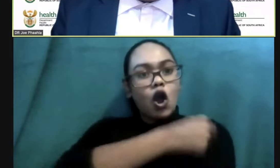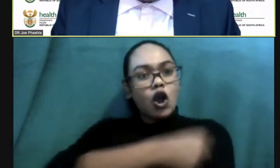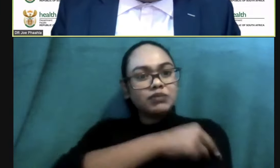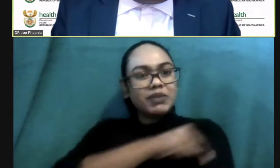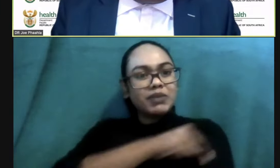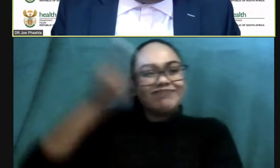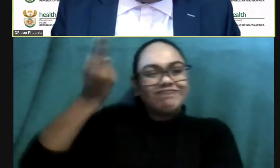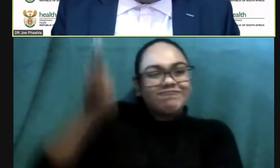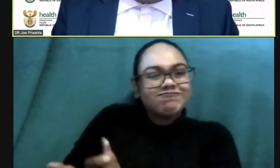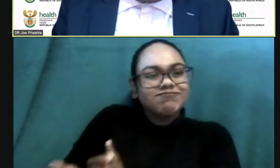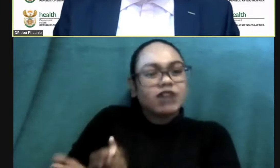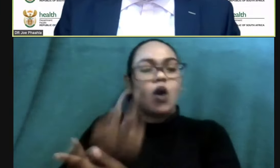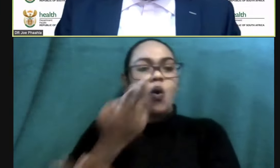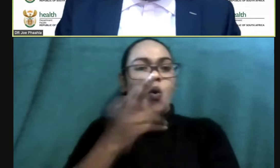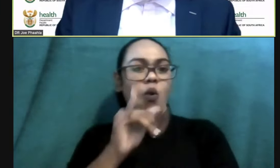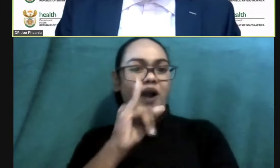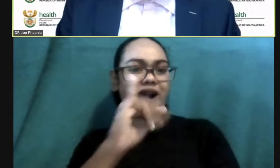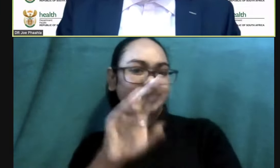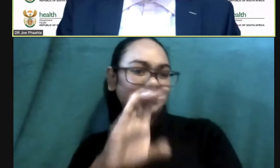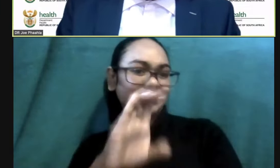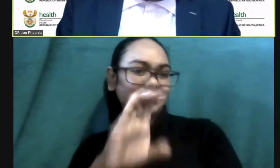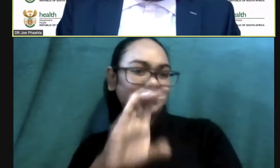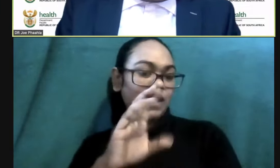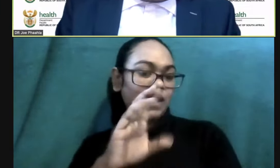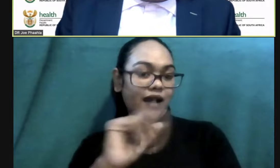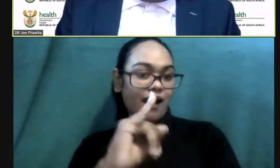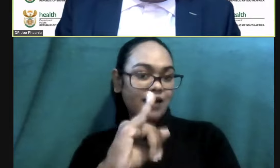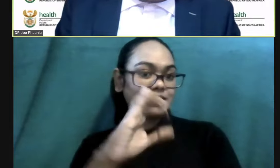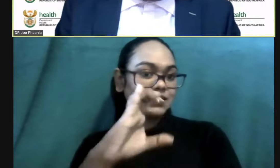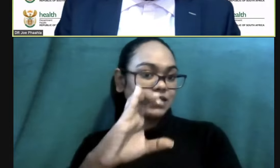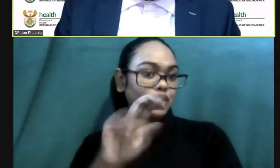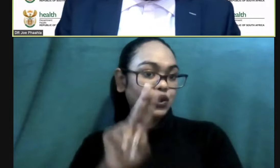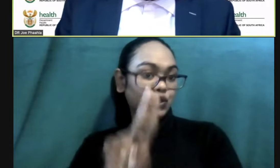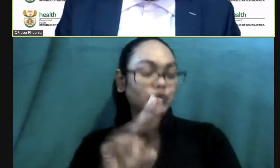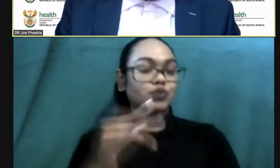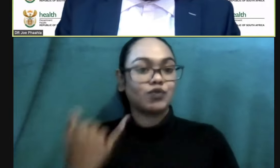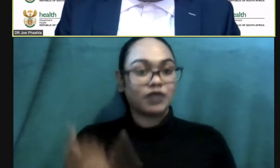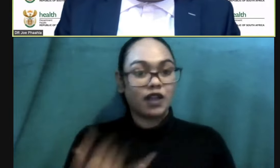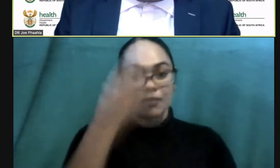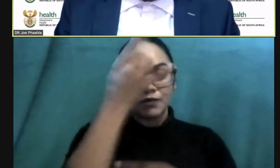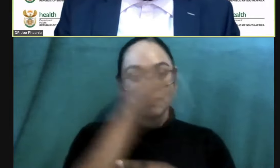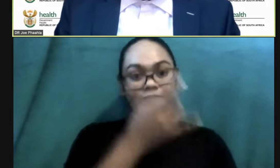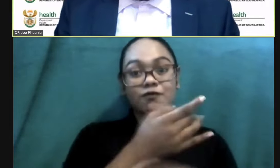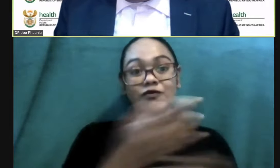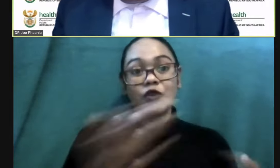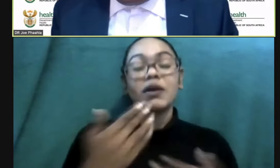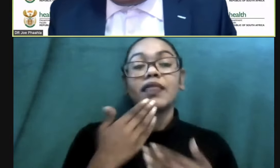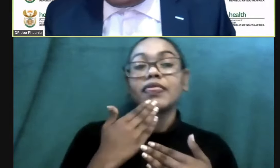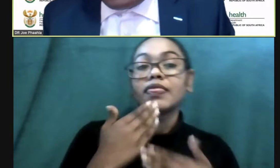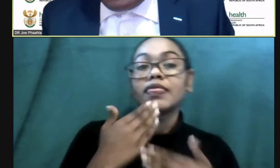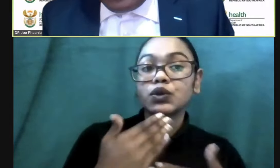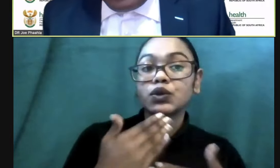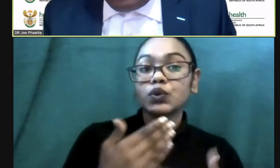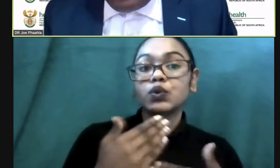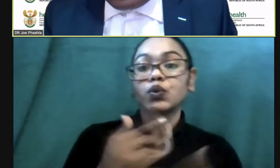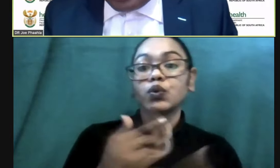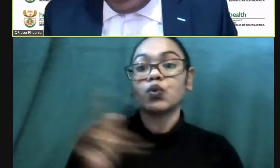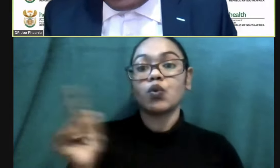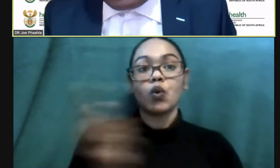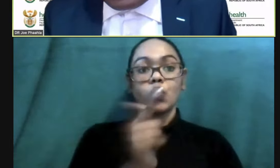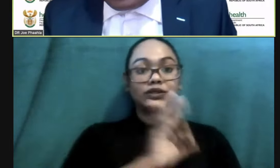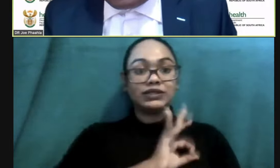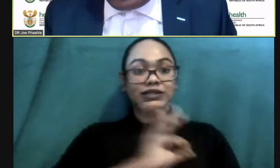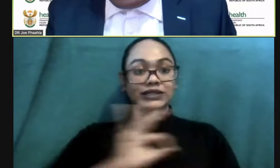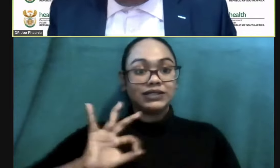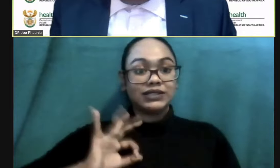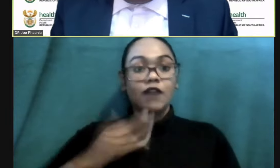in intensive care units. So with that message, thank you very much for my colleagues who